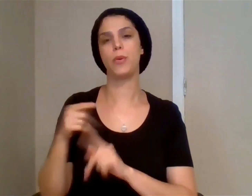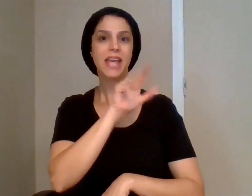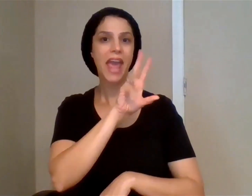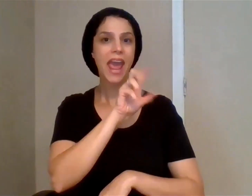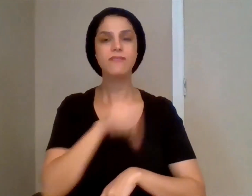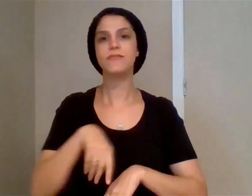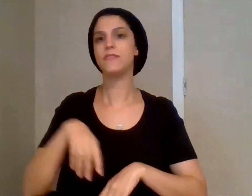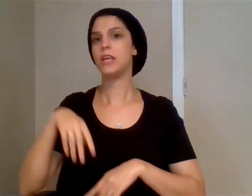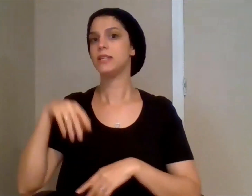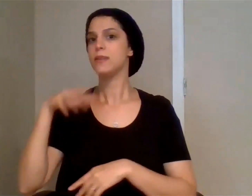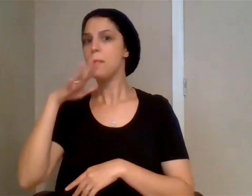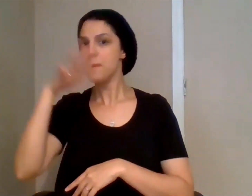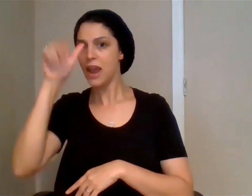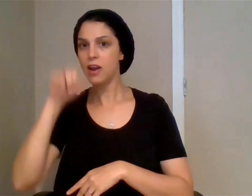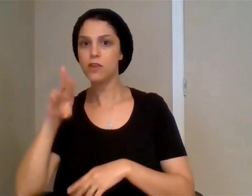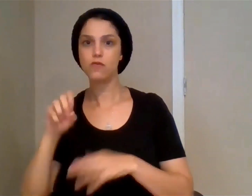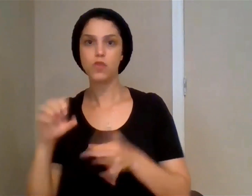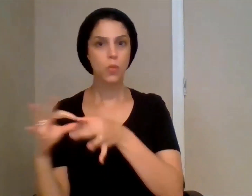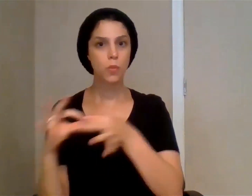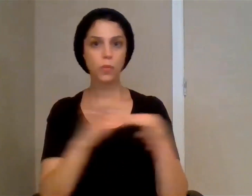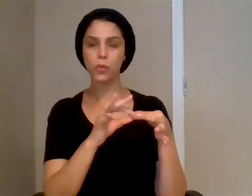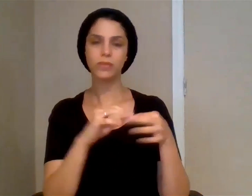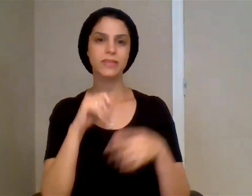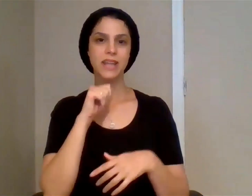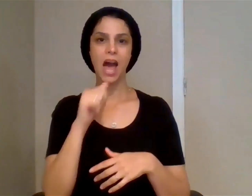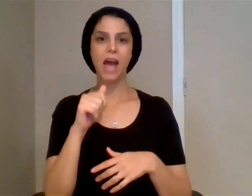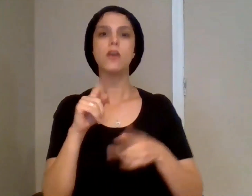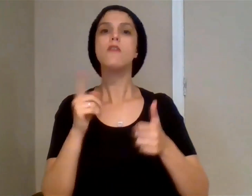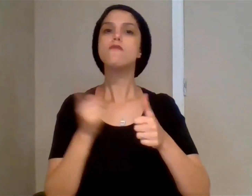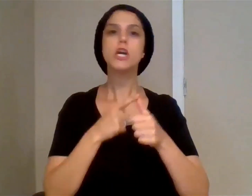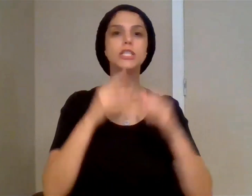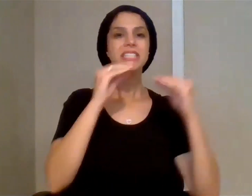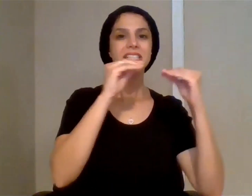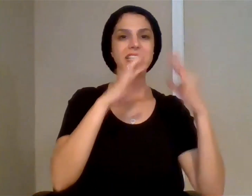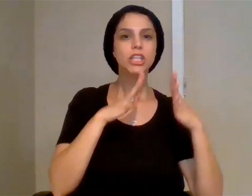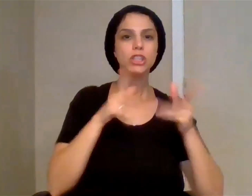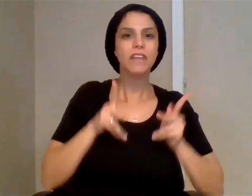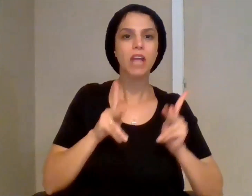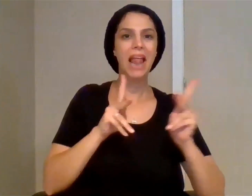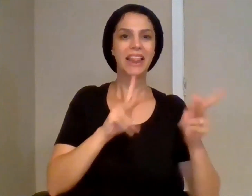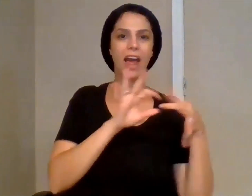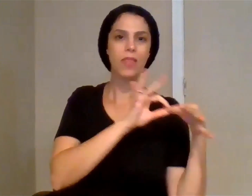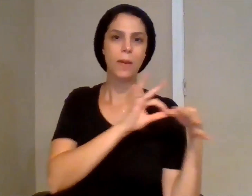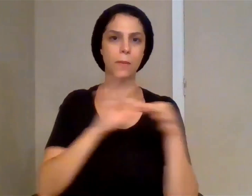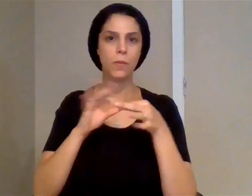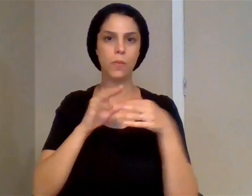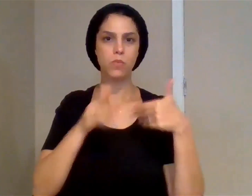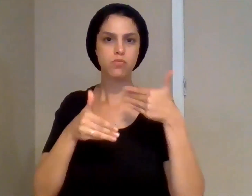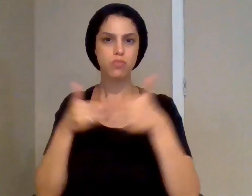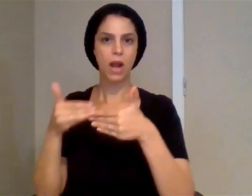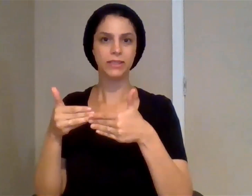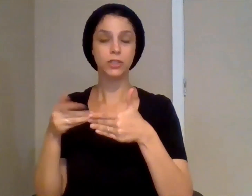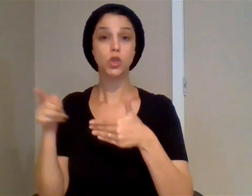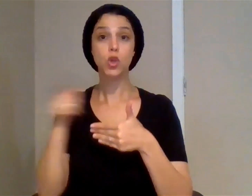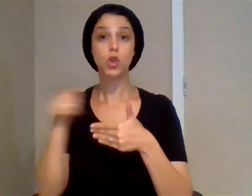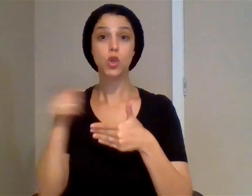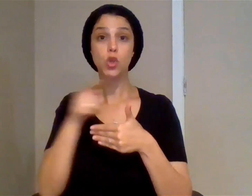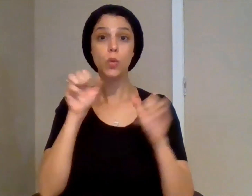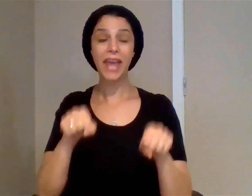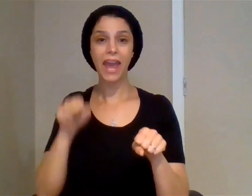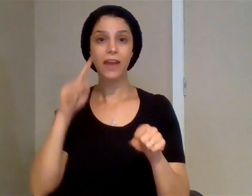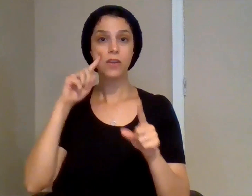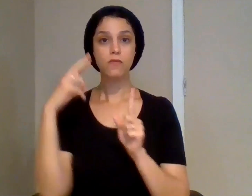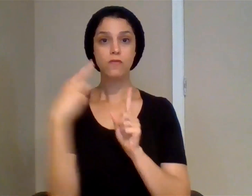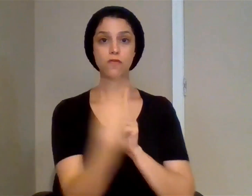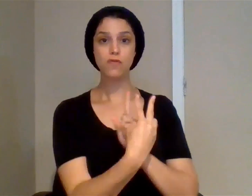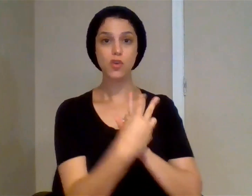view. Teachers have to initiate that process. And so you could think of the Canvas